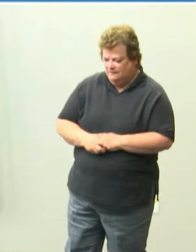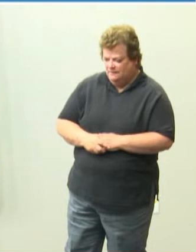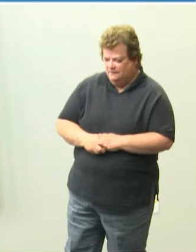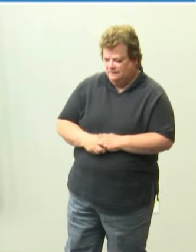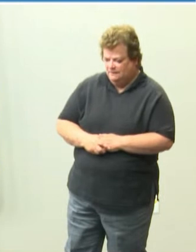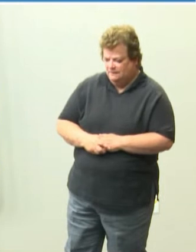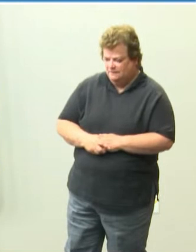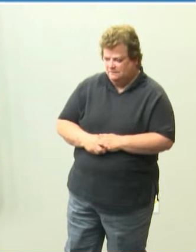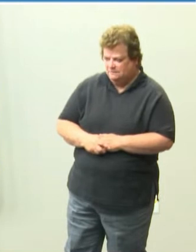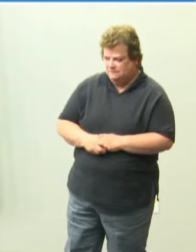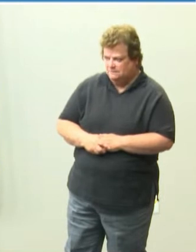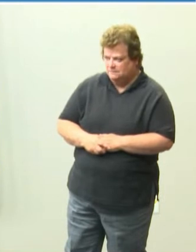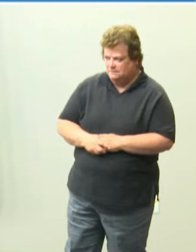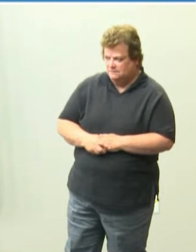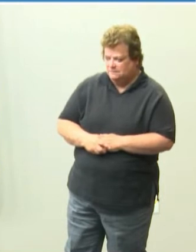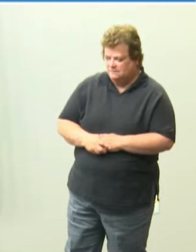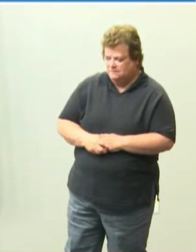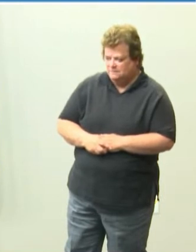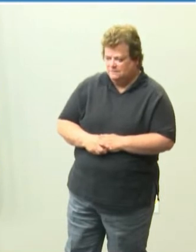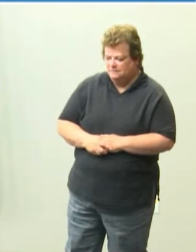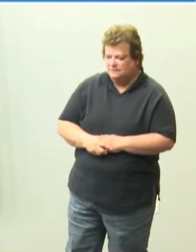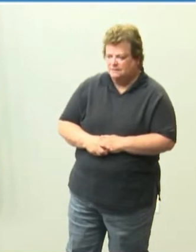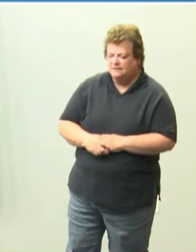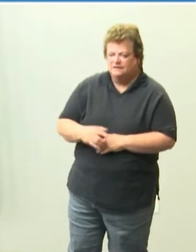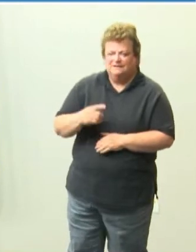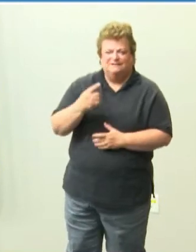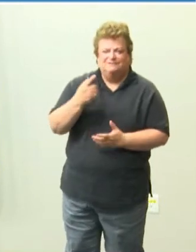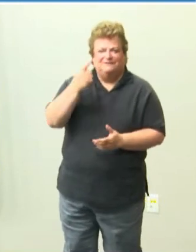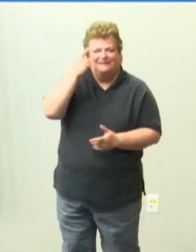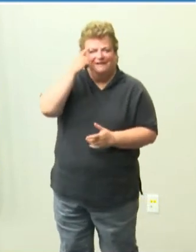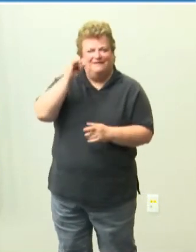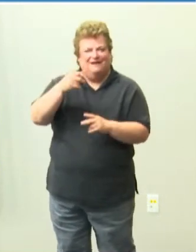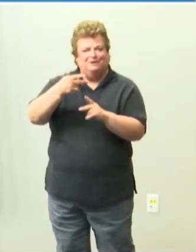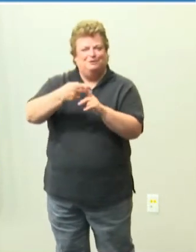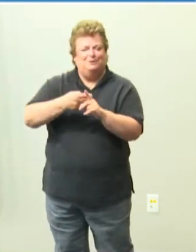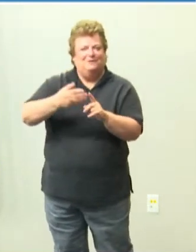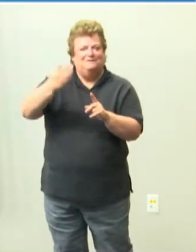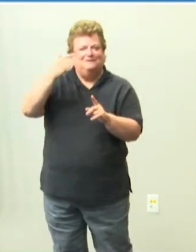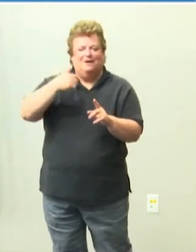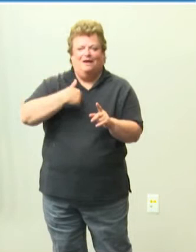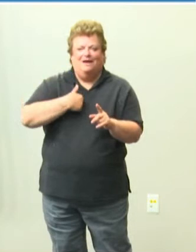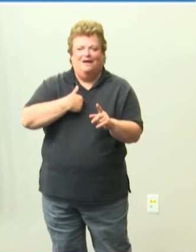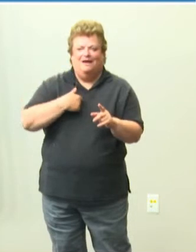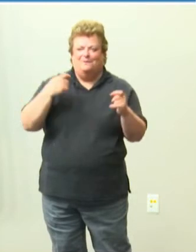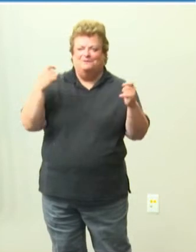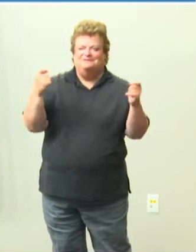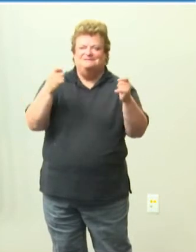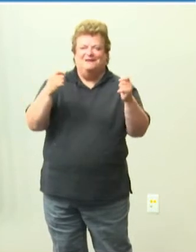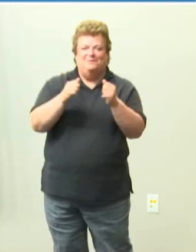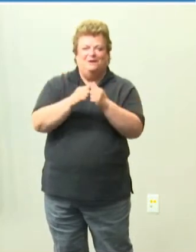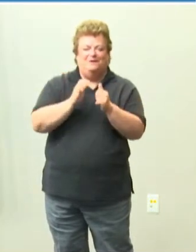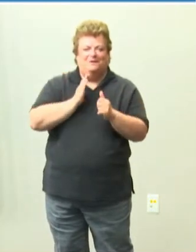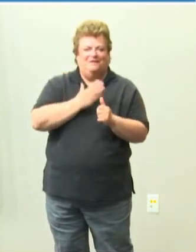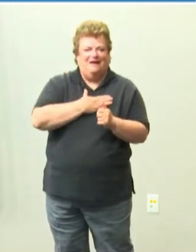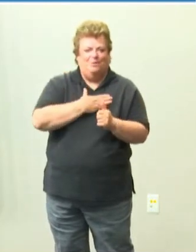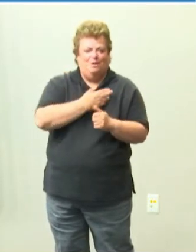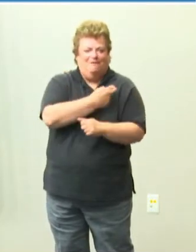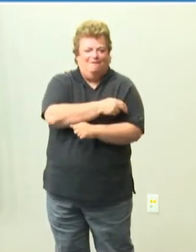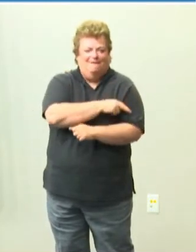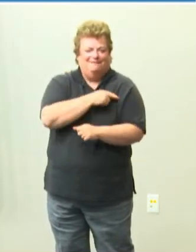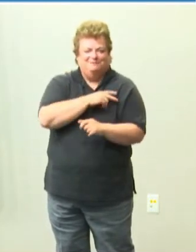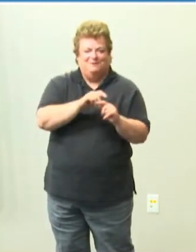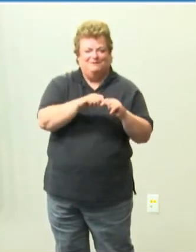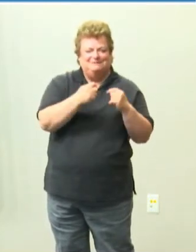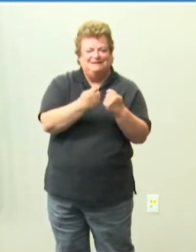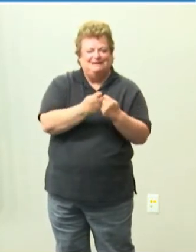It's sobering to think about 2 months ago, I was celebrating with our hospital teams that